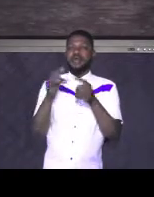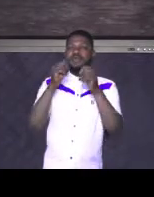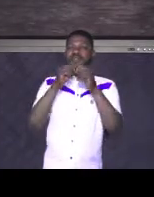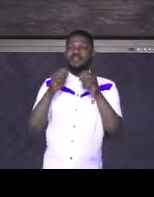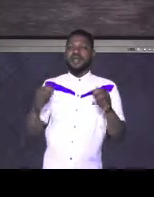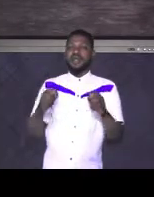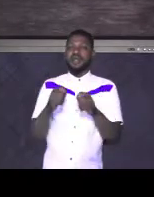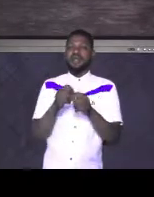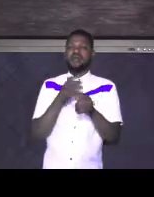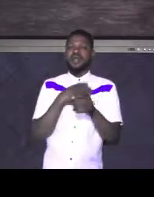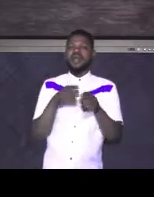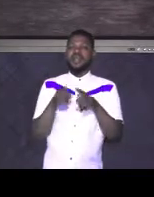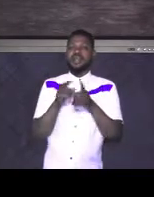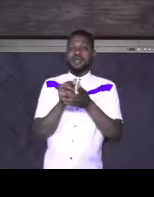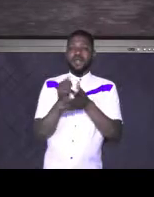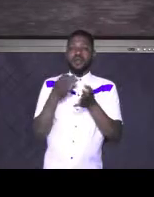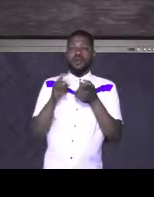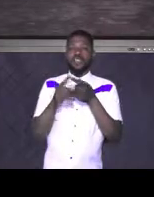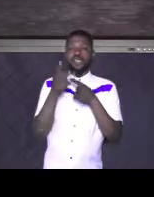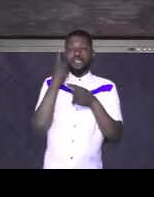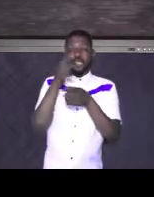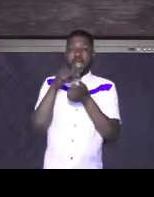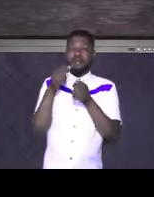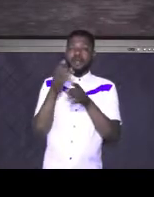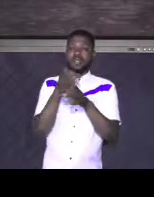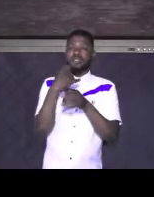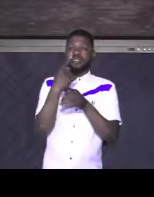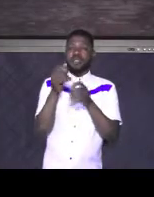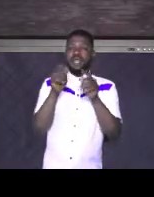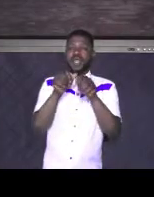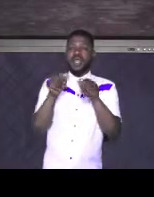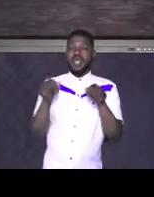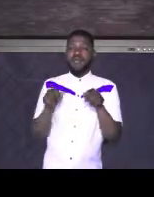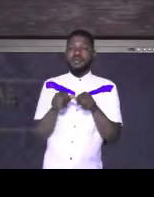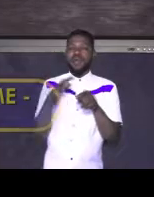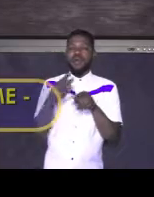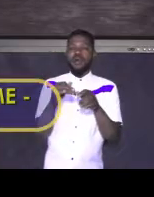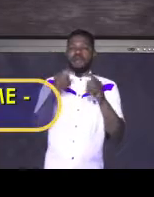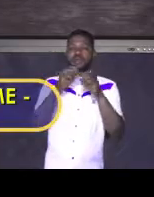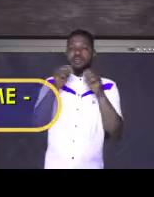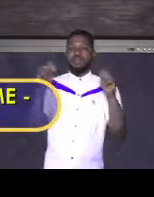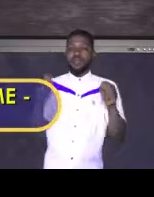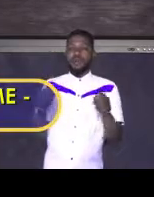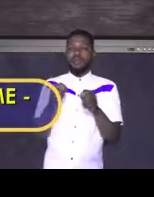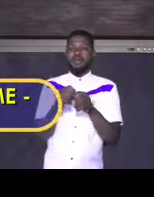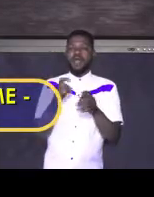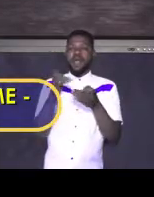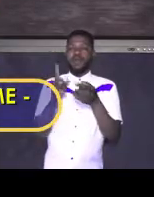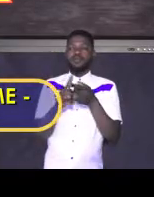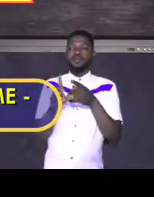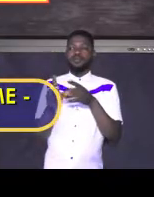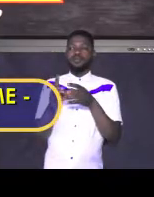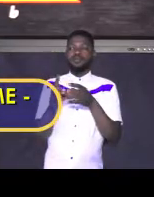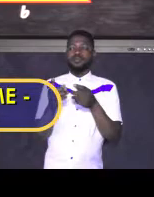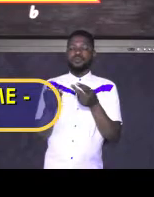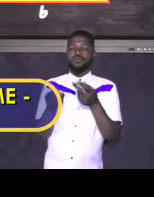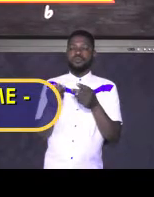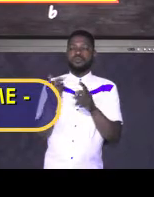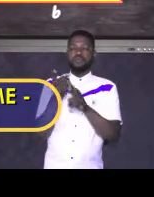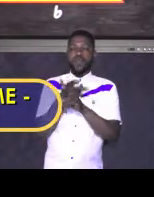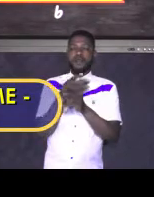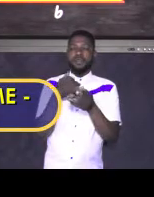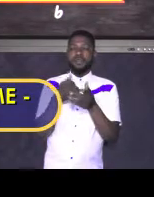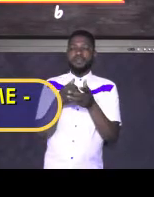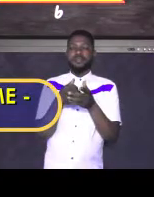triangle, and like that. So we want to see about getting the area of a trapezium. So what I'm going to do is that I'm going to duplicate